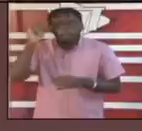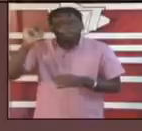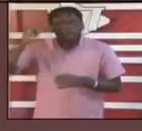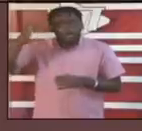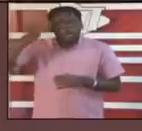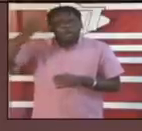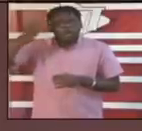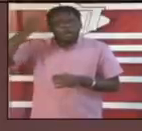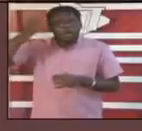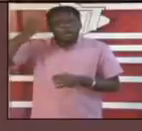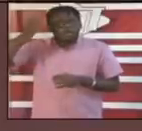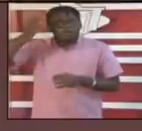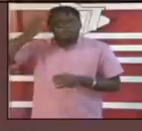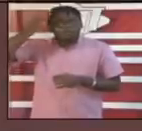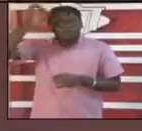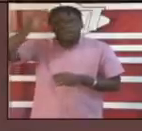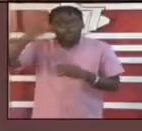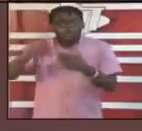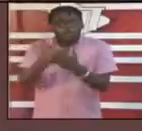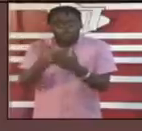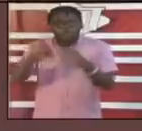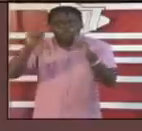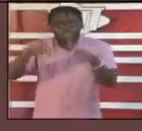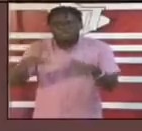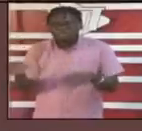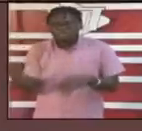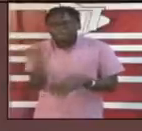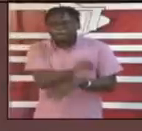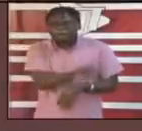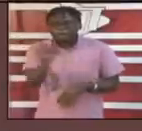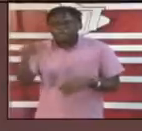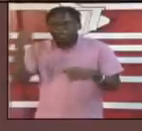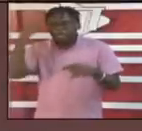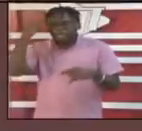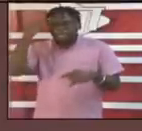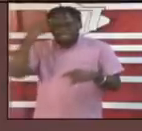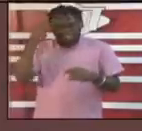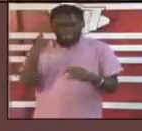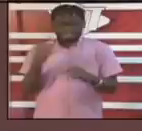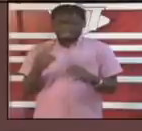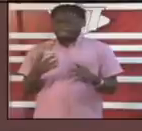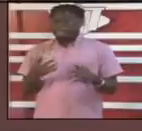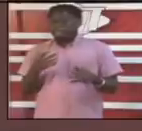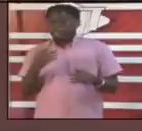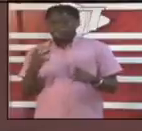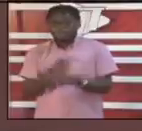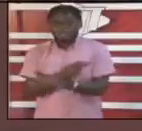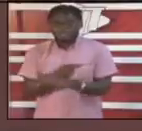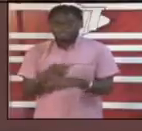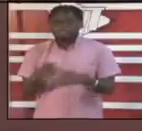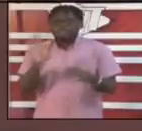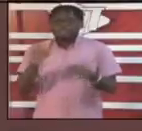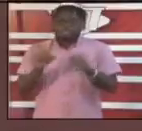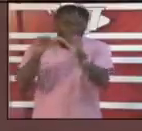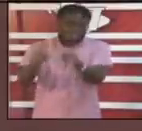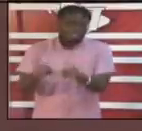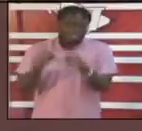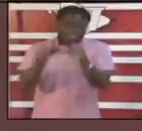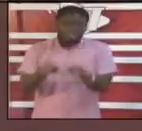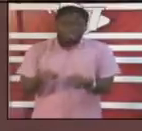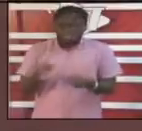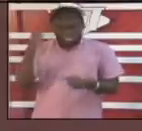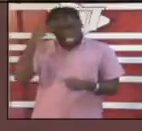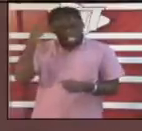children hear, or your child hear, encouraging words, words that build. Use words that build